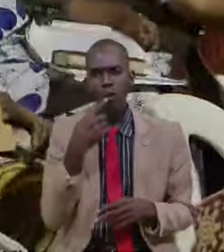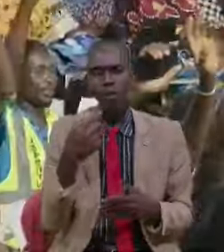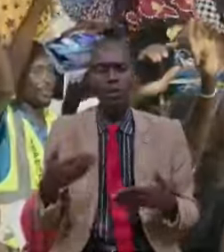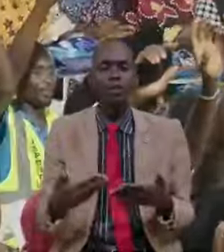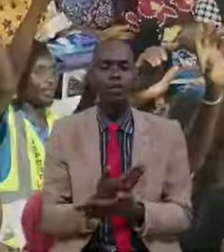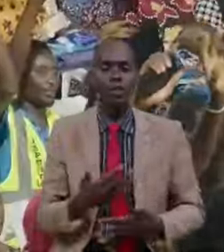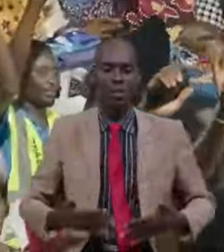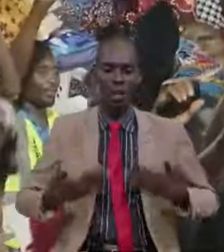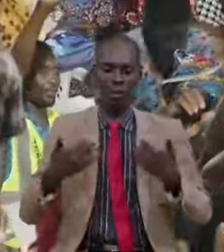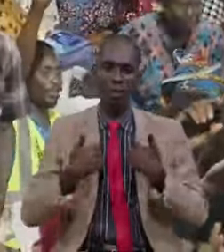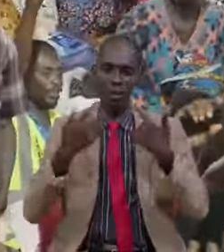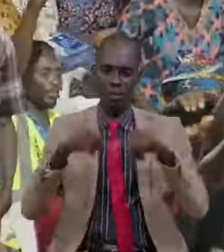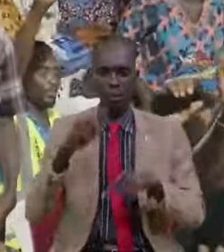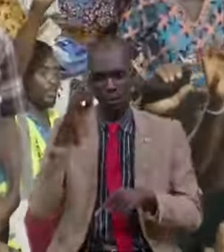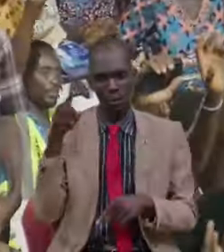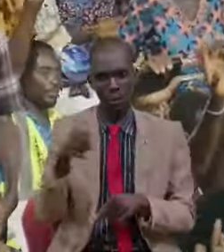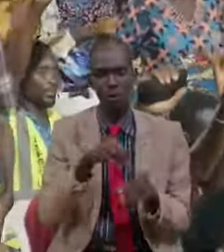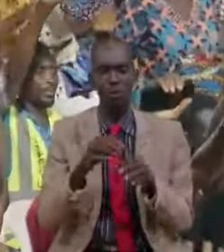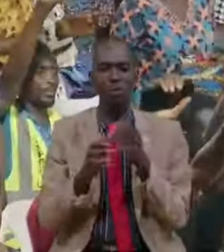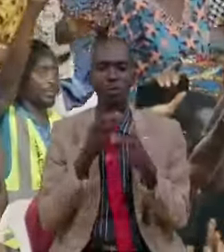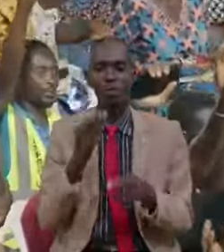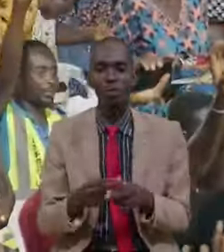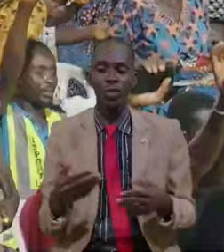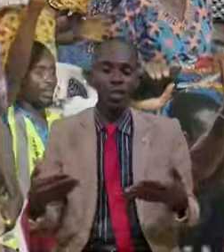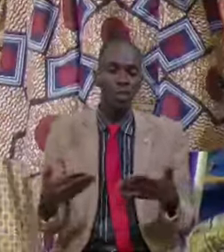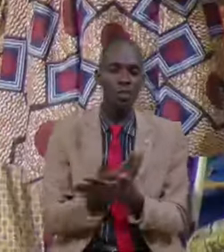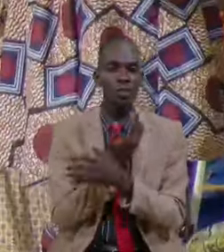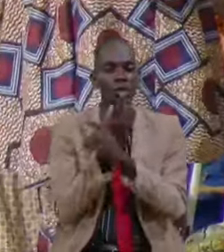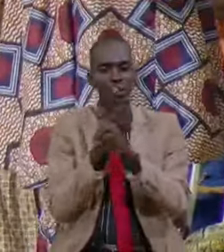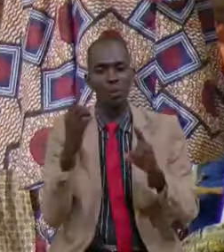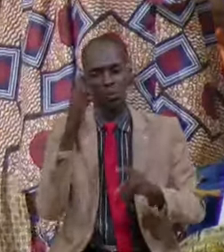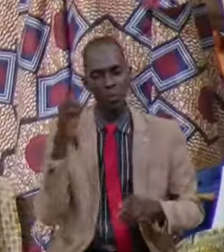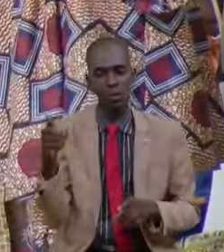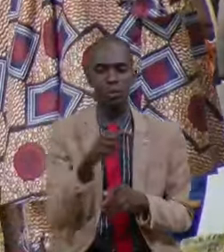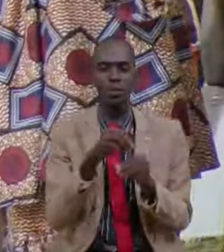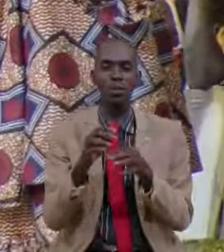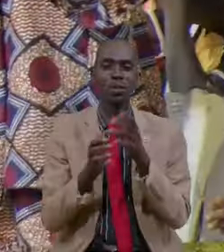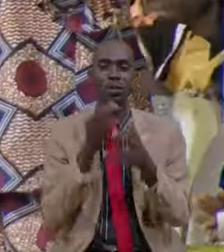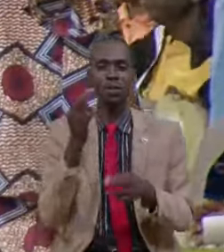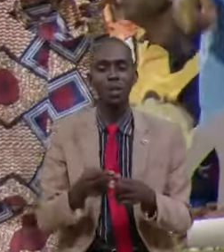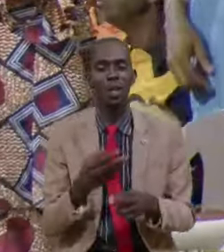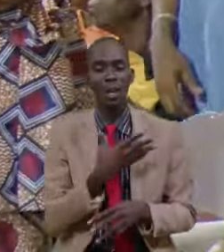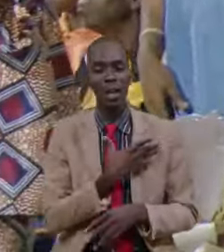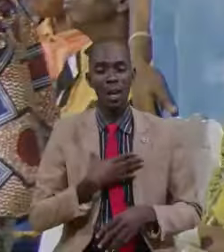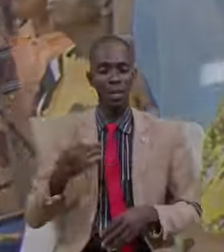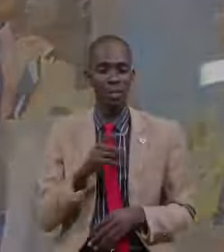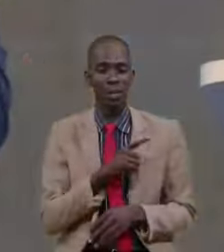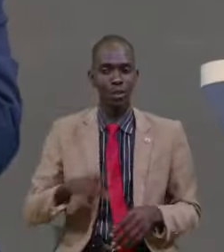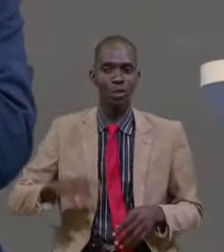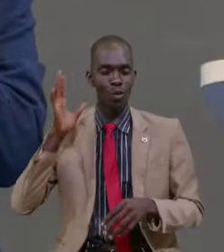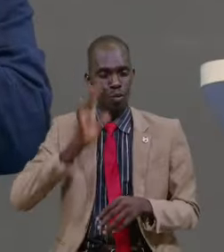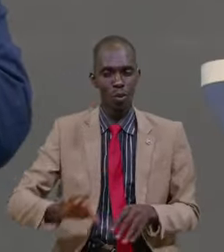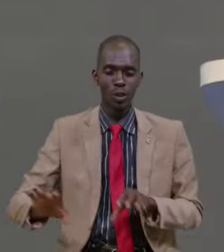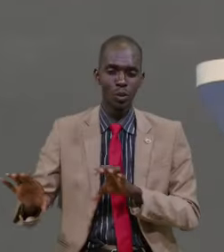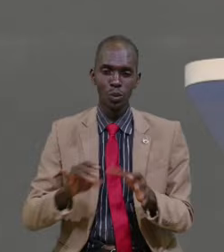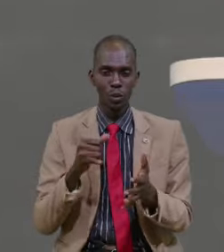come. What are you? New deliverance has come. And the Lord will effect it in your life